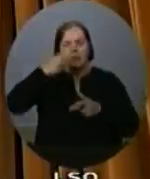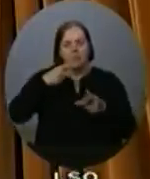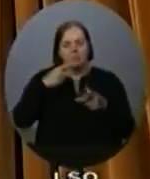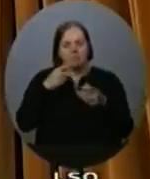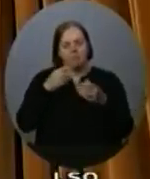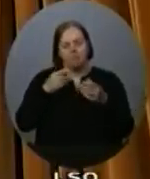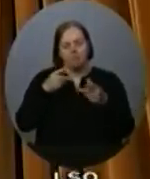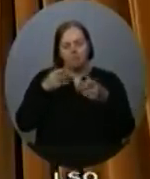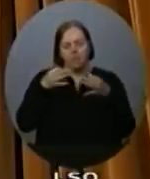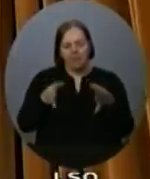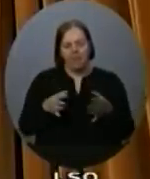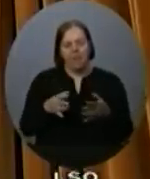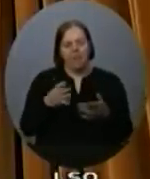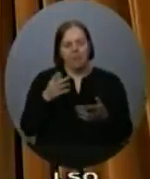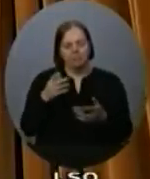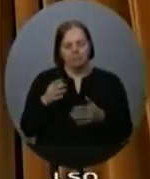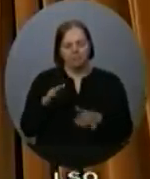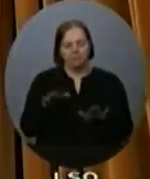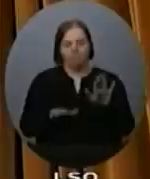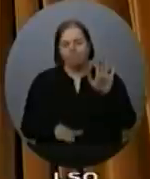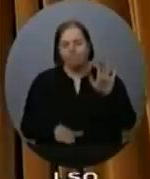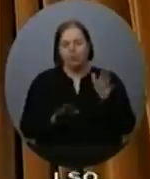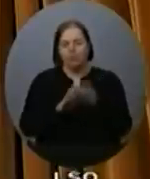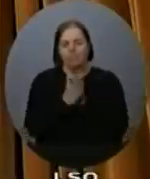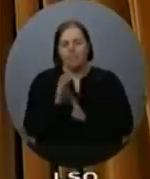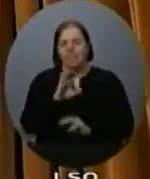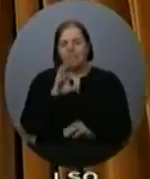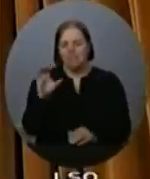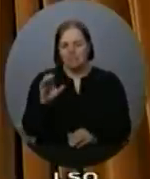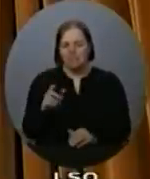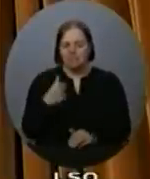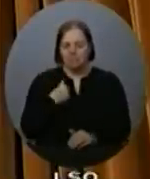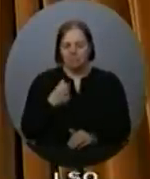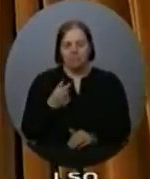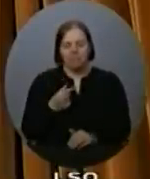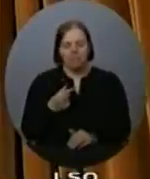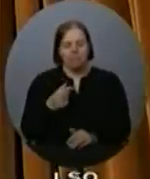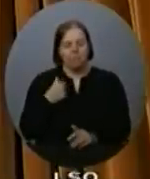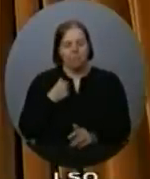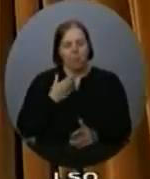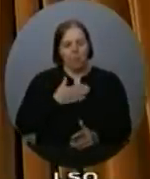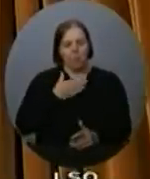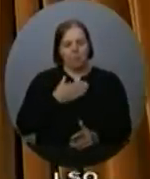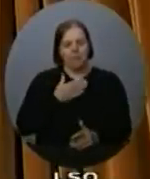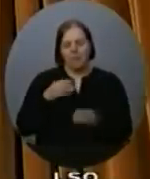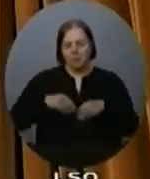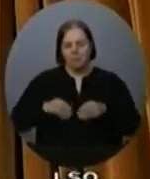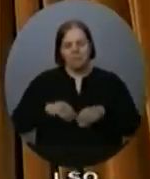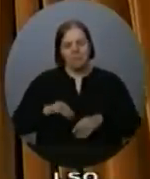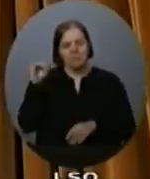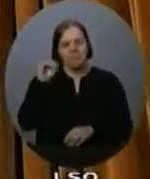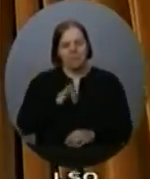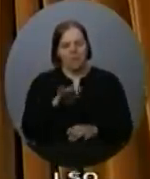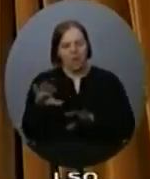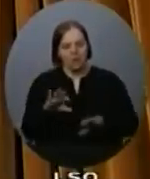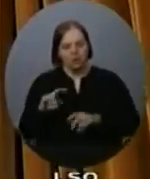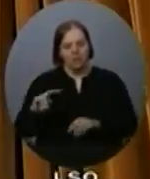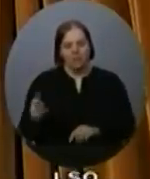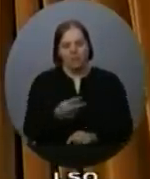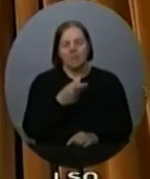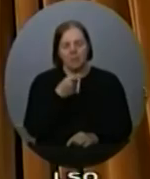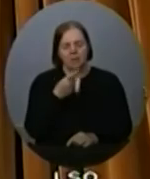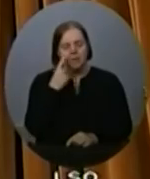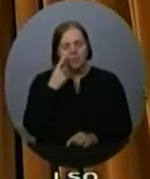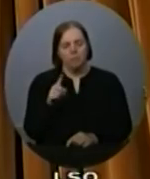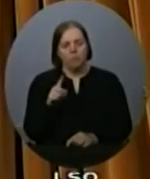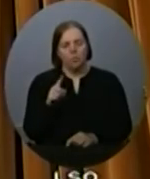very happy that the Minister of Citizenship and Immigration acted so quickly to restore integrity to the citizenship process. Can the